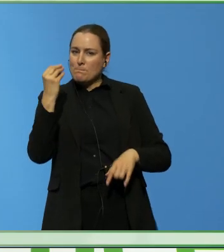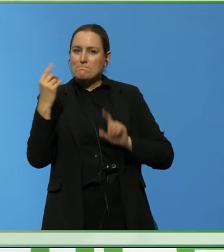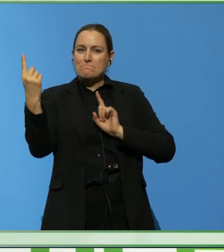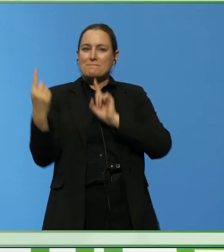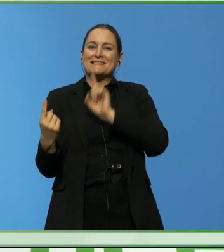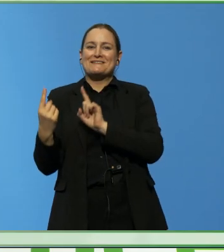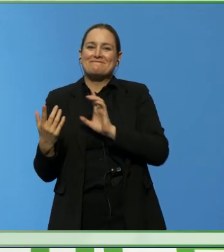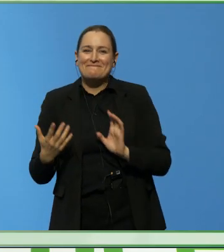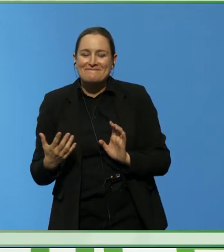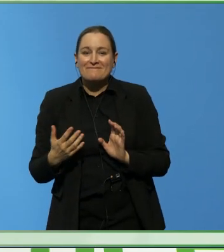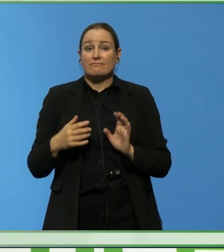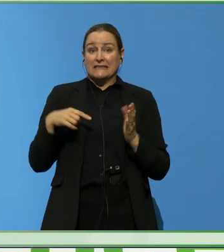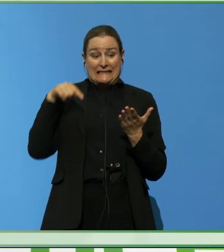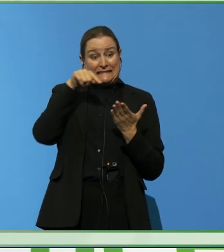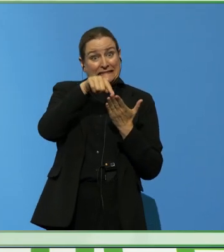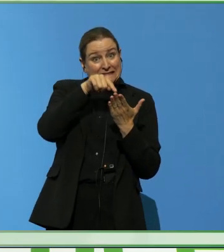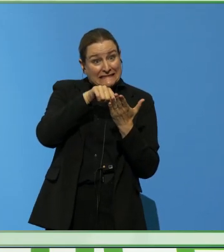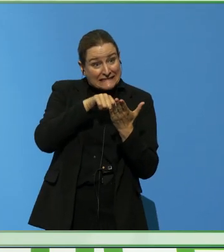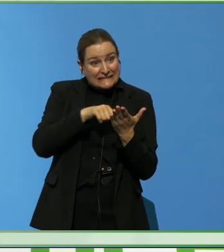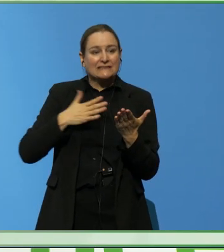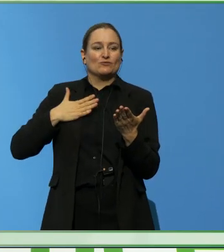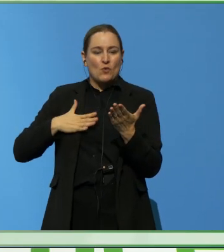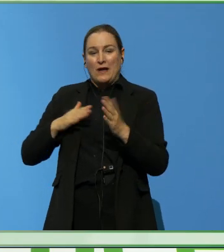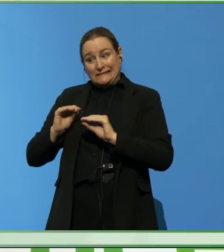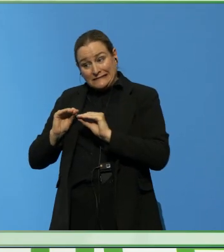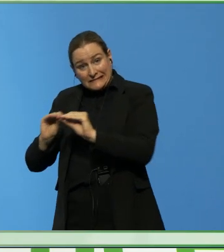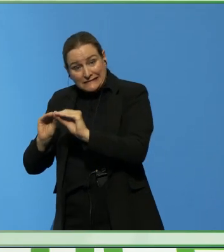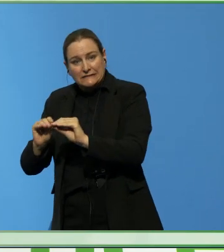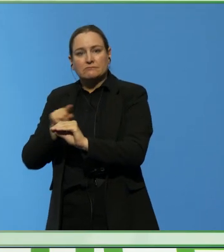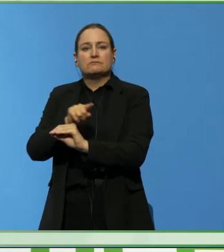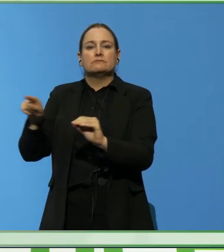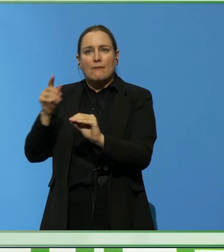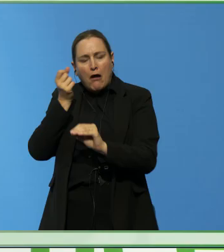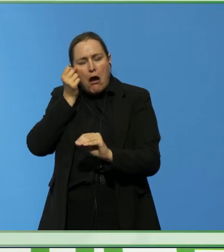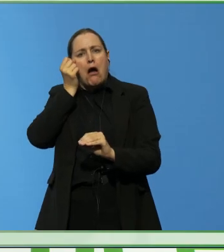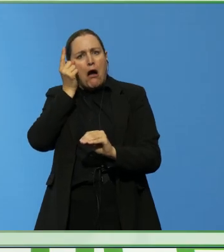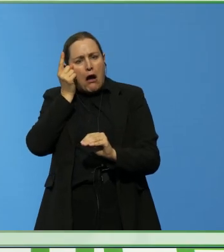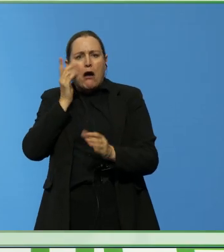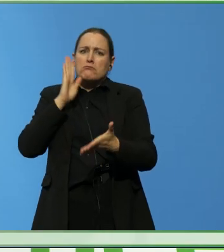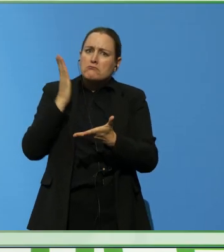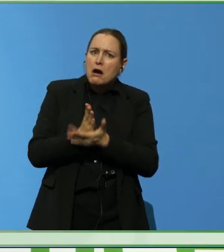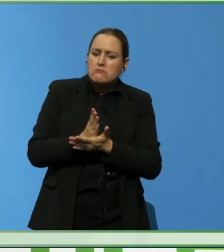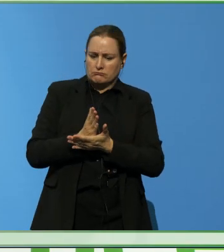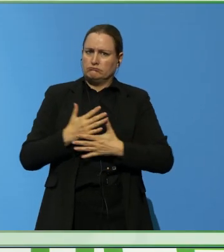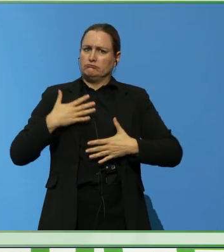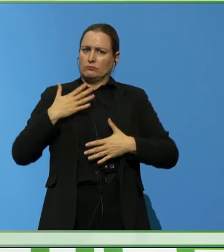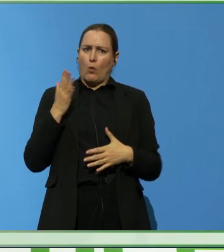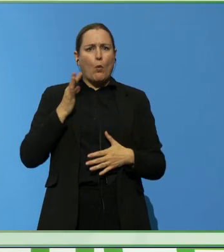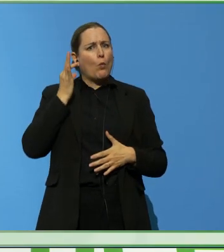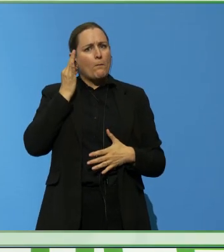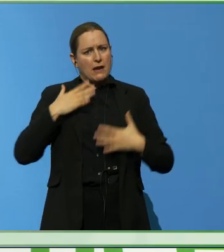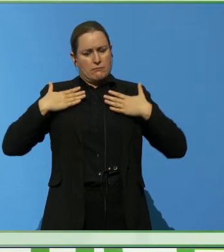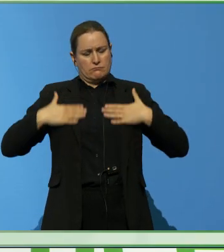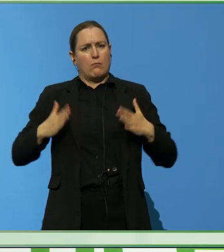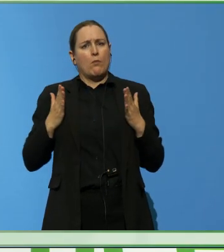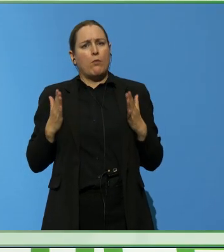harmful practices in their context. So for OKI users to distinguish facts from myths,